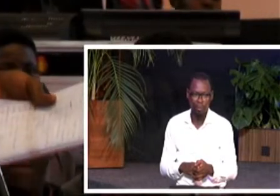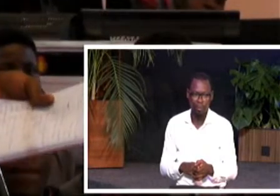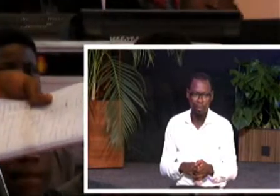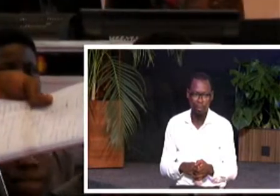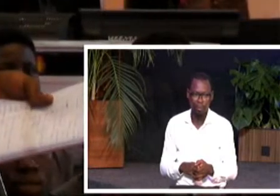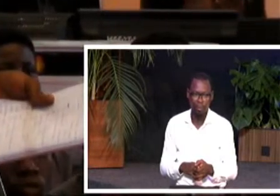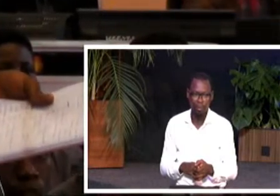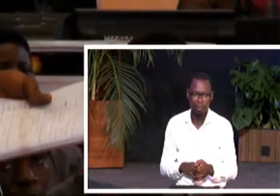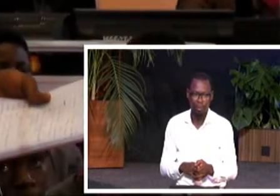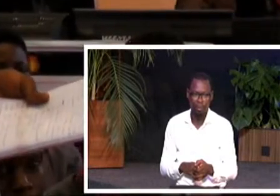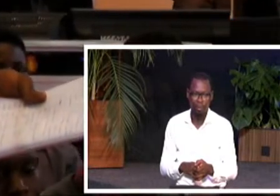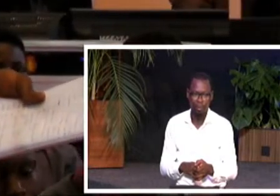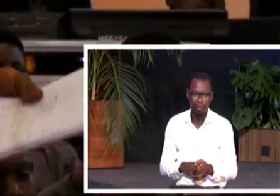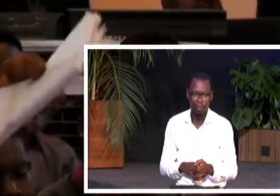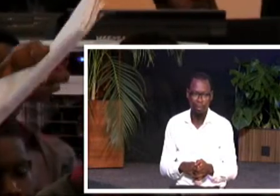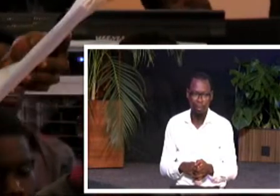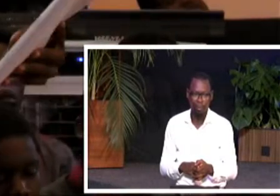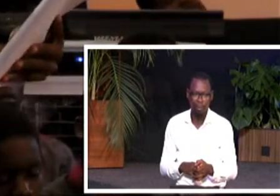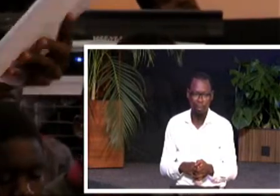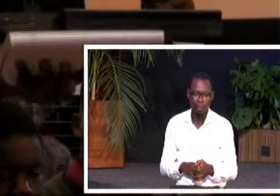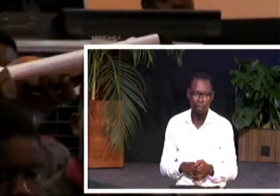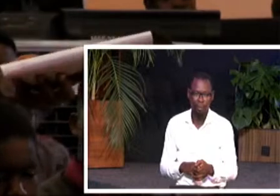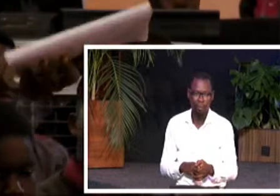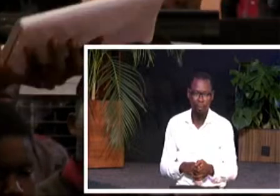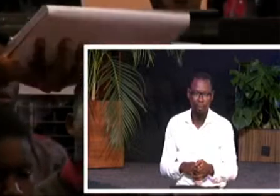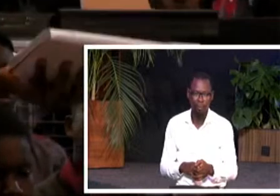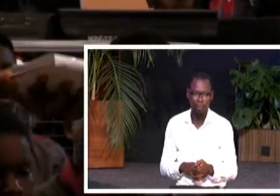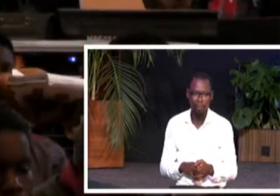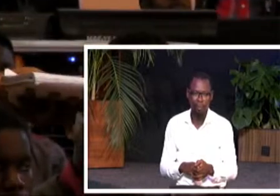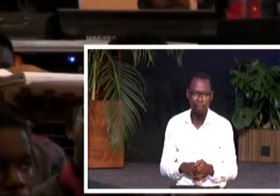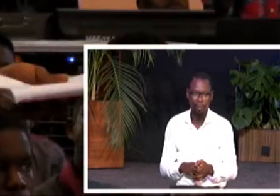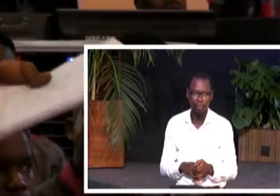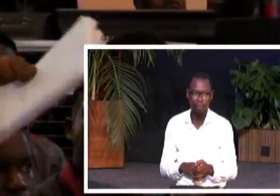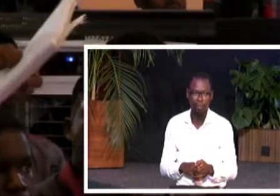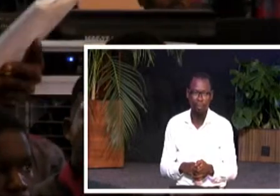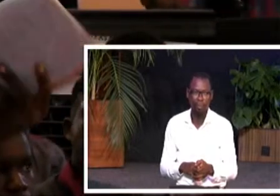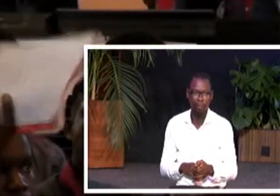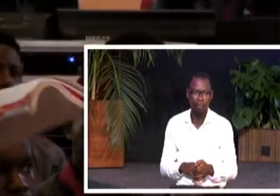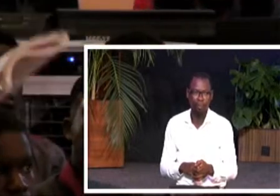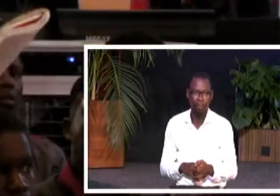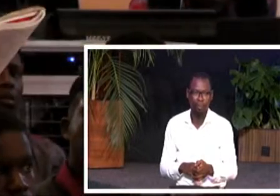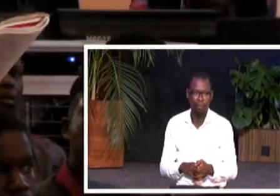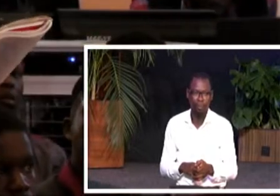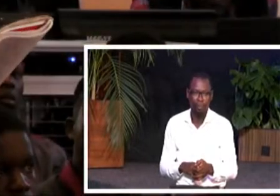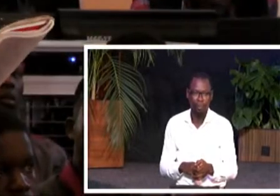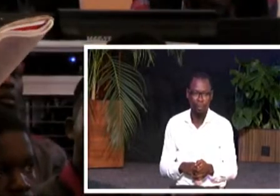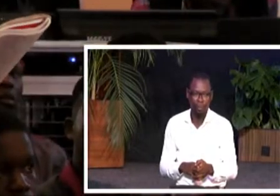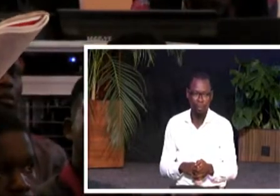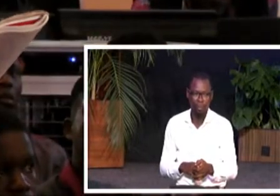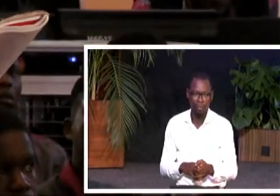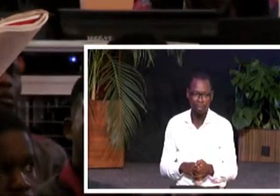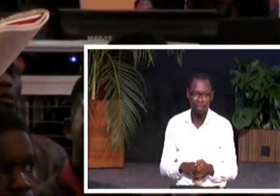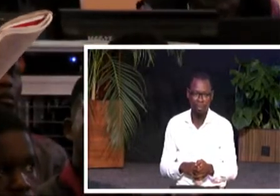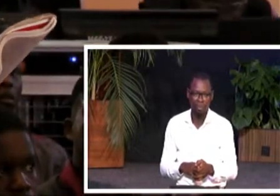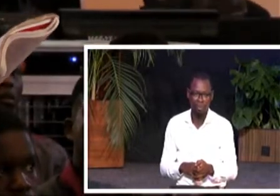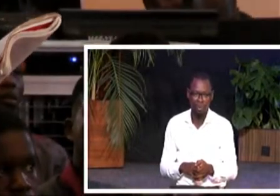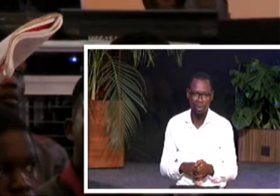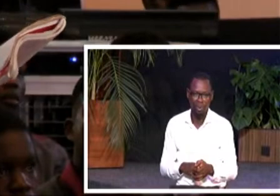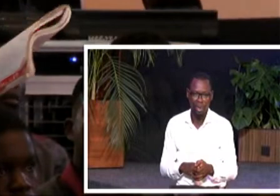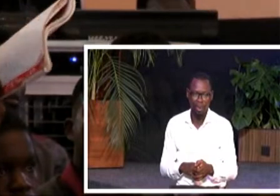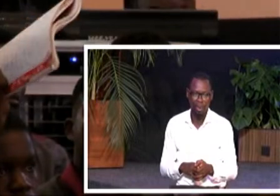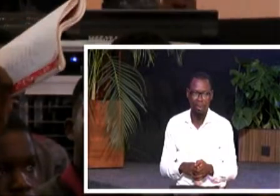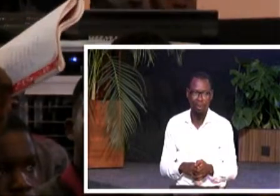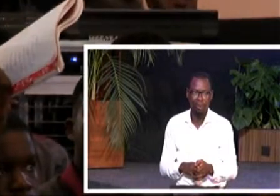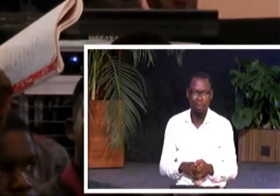AR and VR, make those changes, and make myself a business empire? Just as Ms. Krobo Edusei